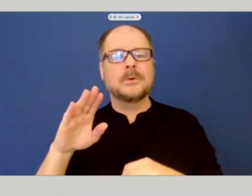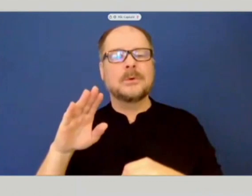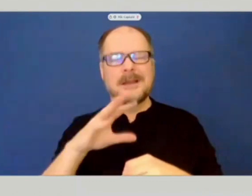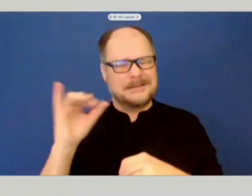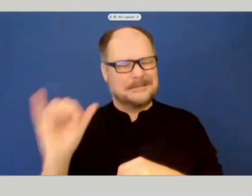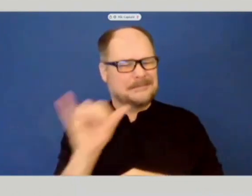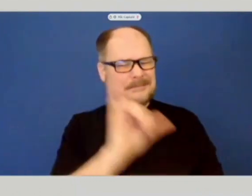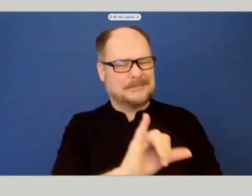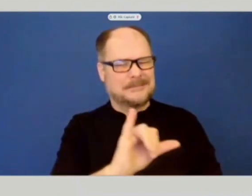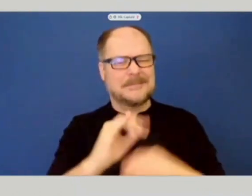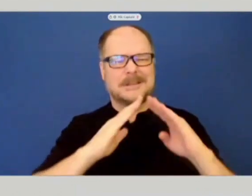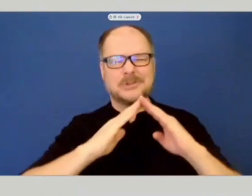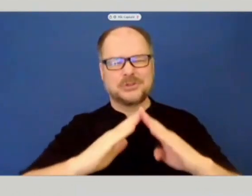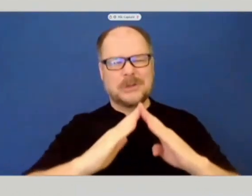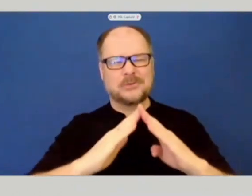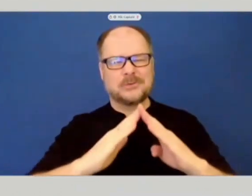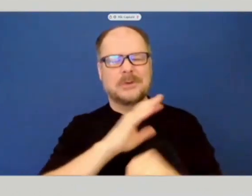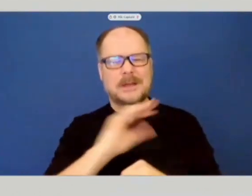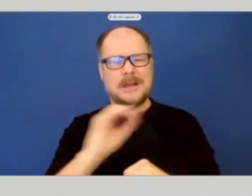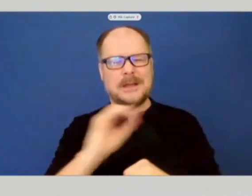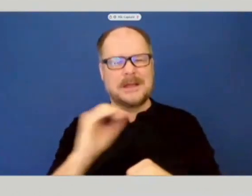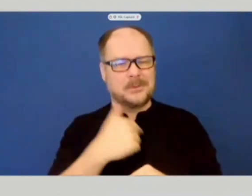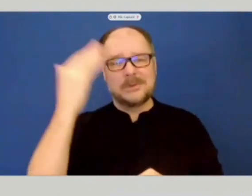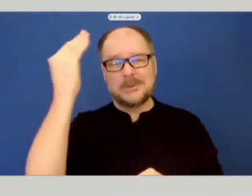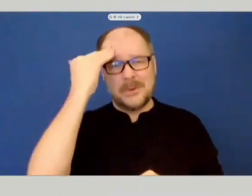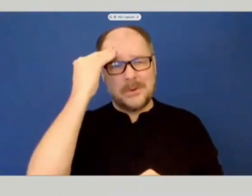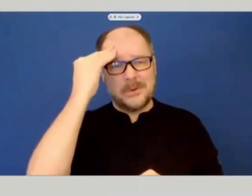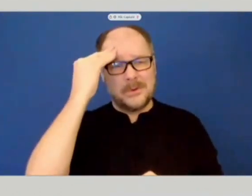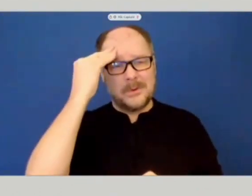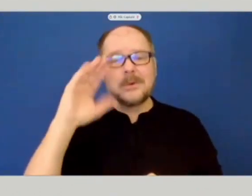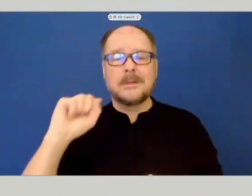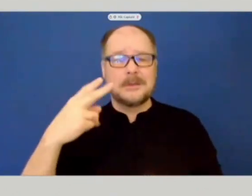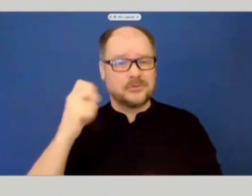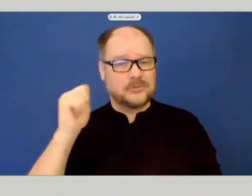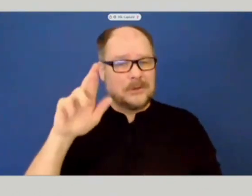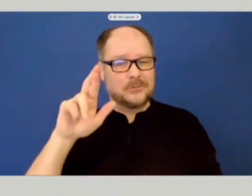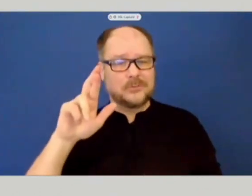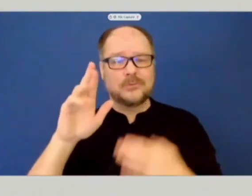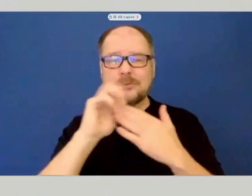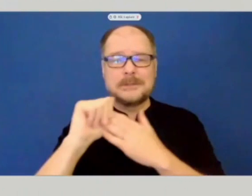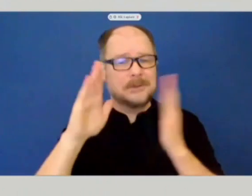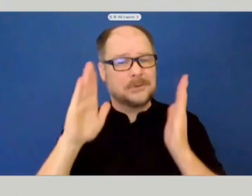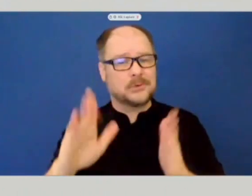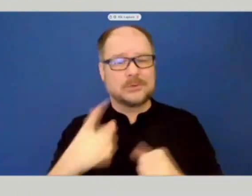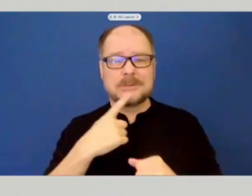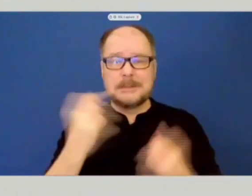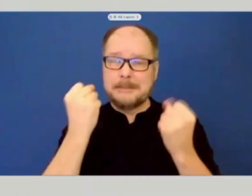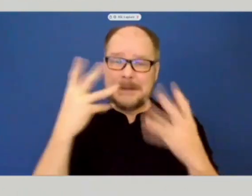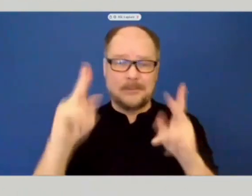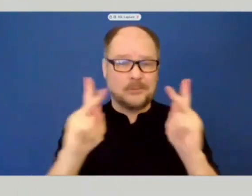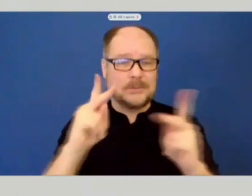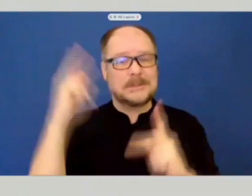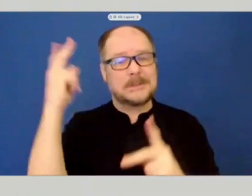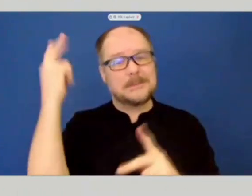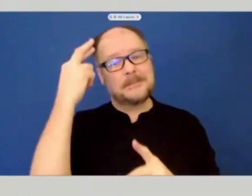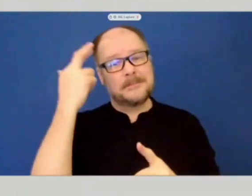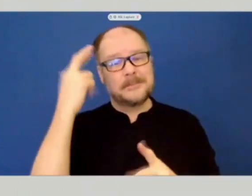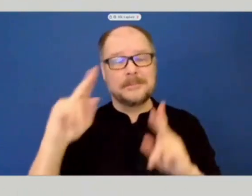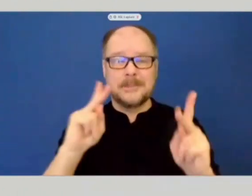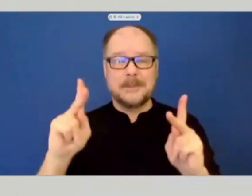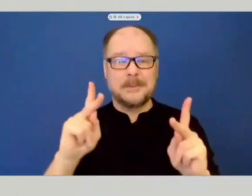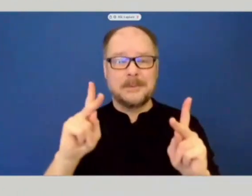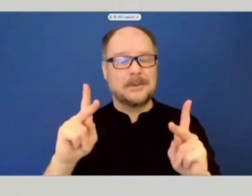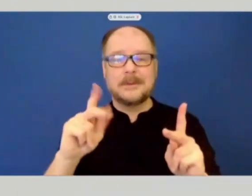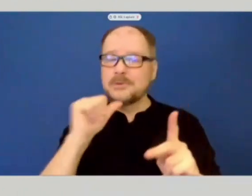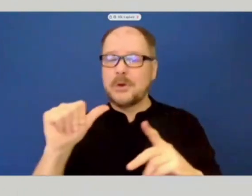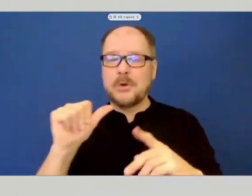those facilities. And we know, and shelter leaders have said that a lot of the reason why people live outside is sometimes they don't function well